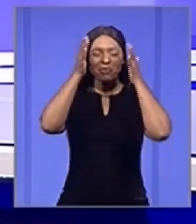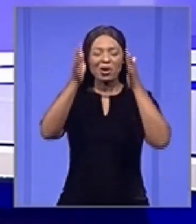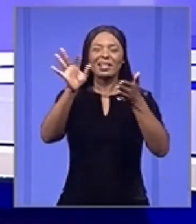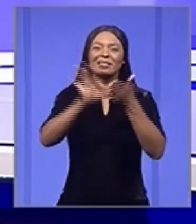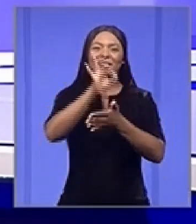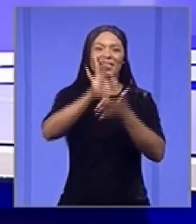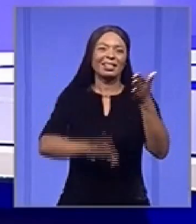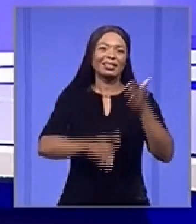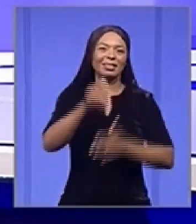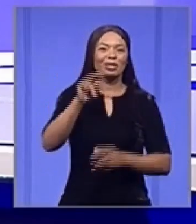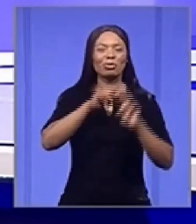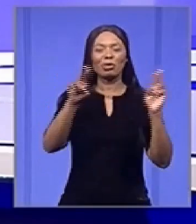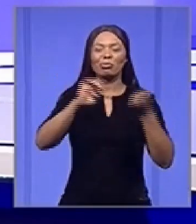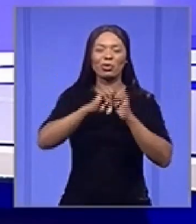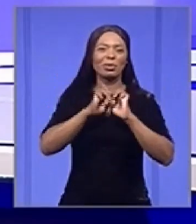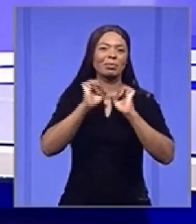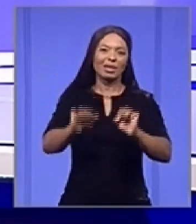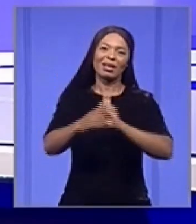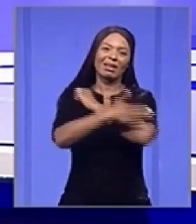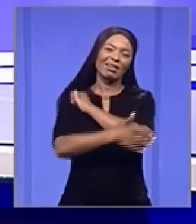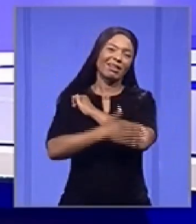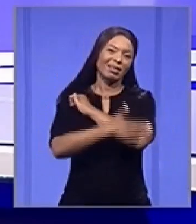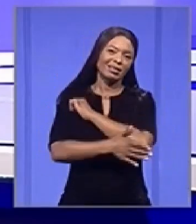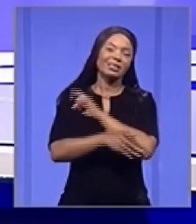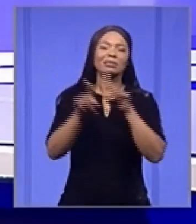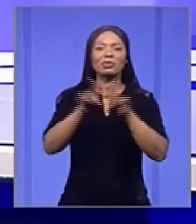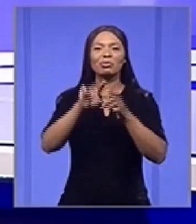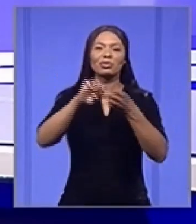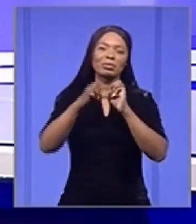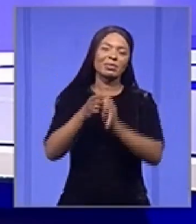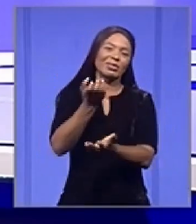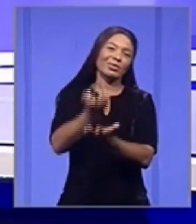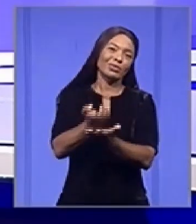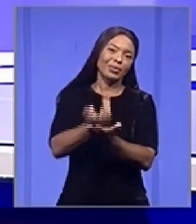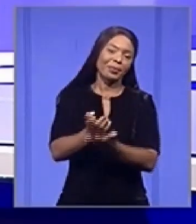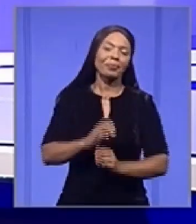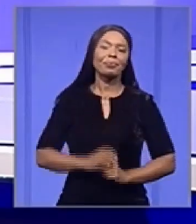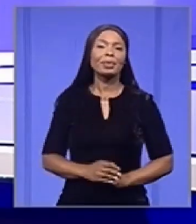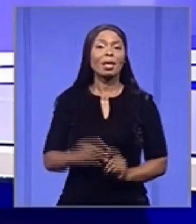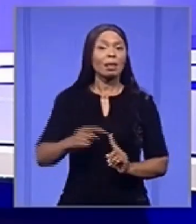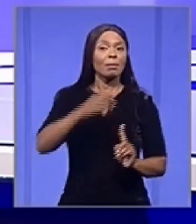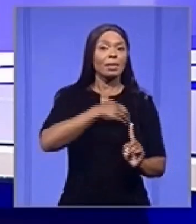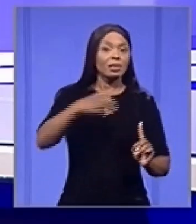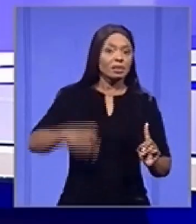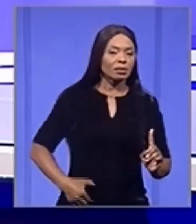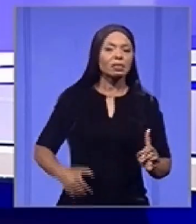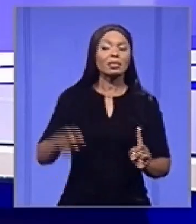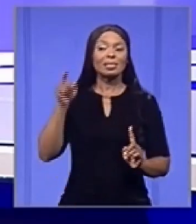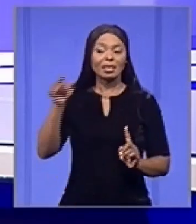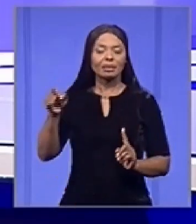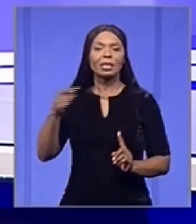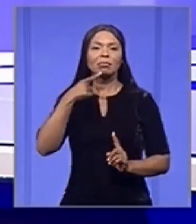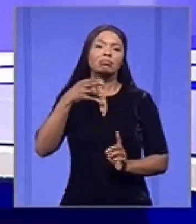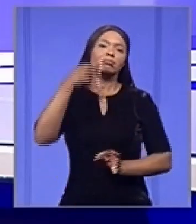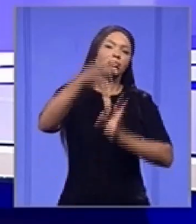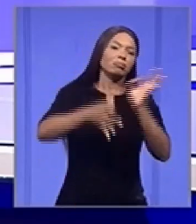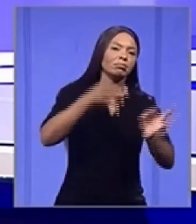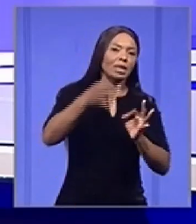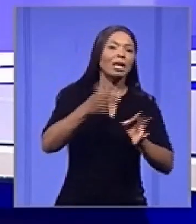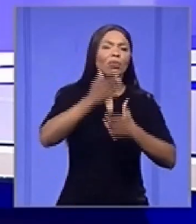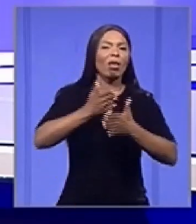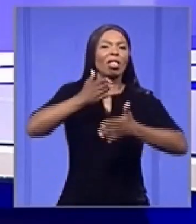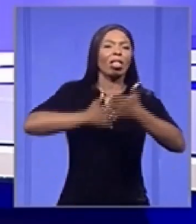tse naga e lebaneng natso ga mmogo le maemo a ikonomi. Mo puong ya gagwe mopresidente o tlhalositse fa botlhokatiro bo santse bo le kwa